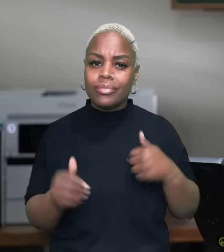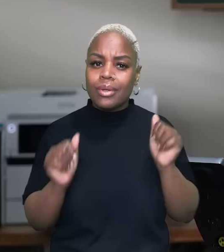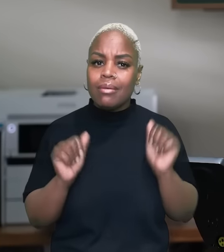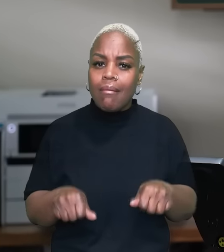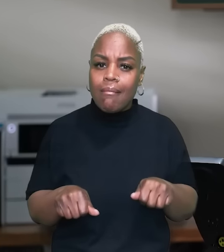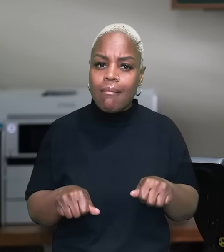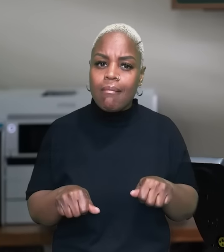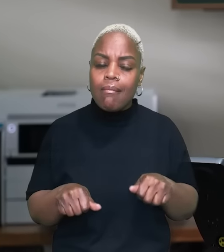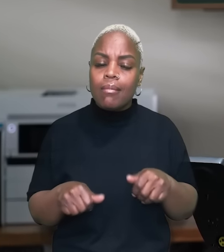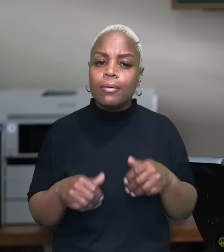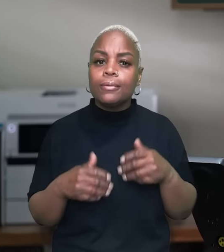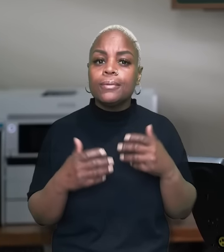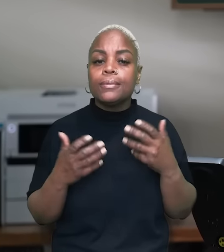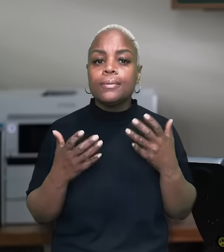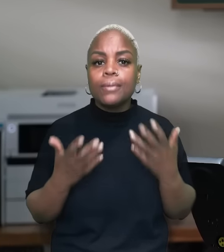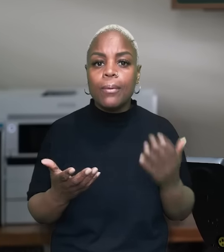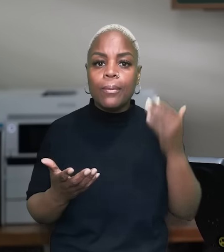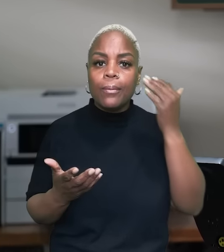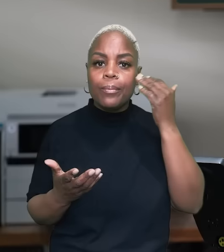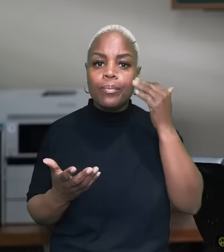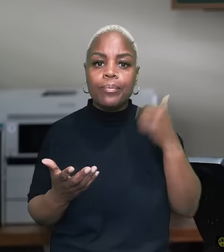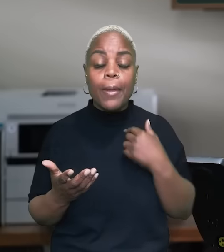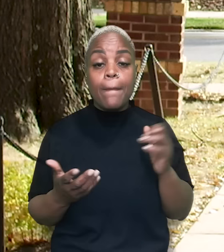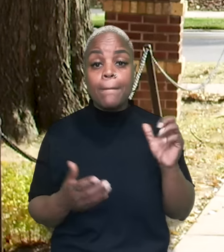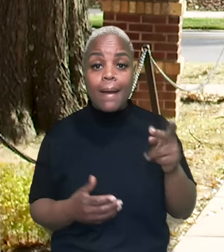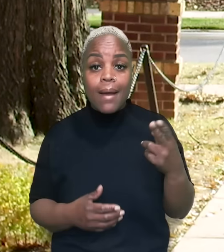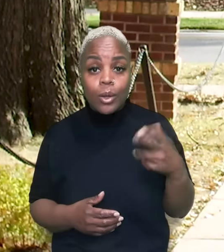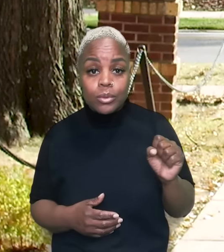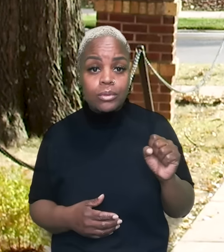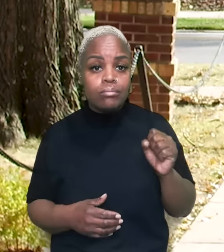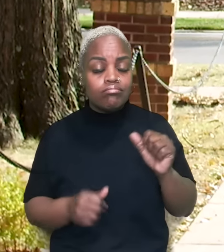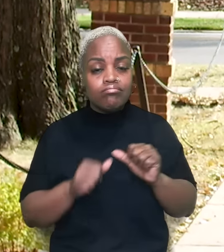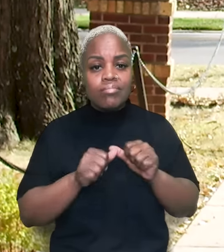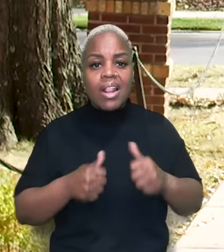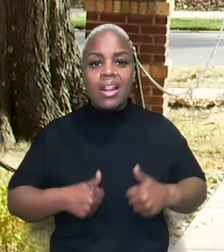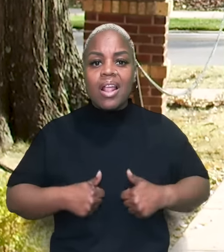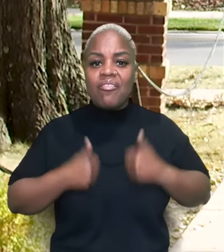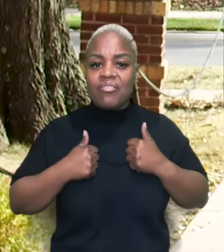to high school and resume life without missing a beat.